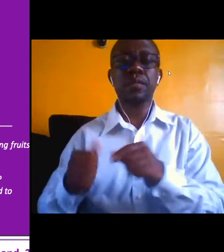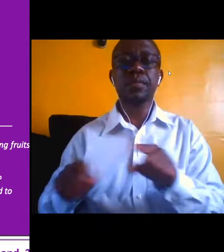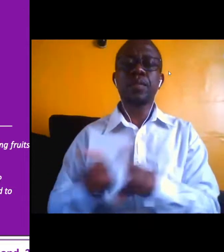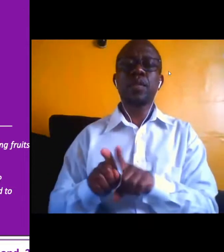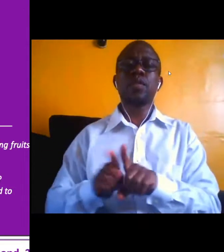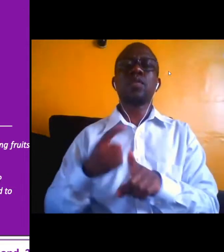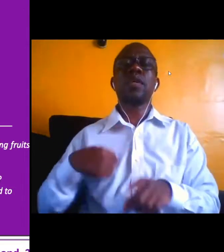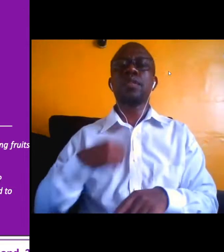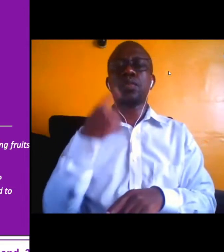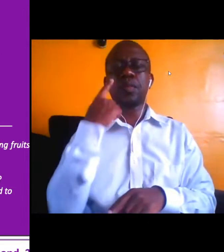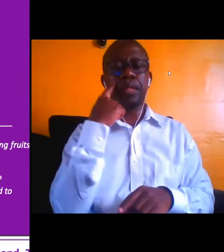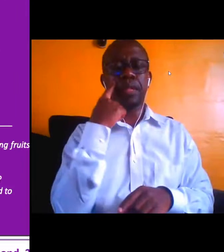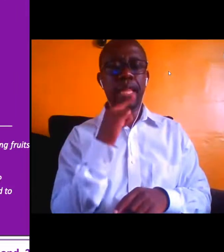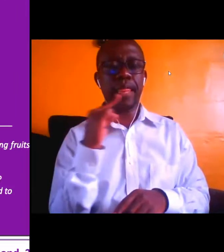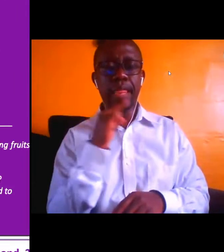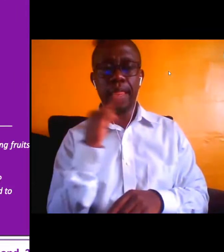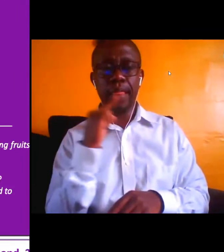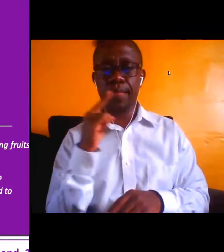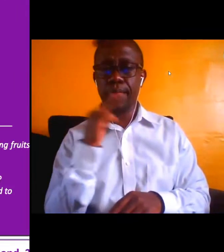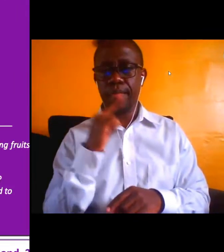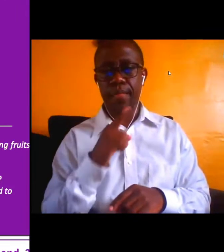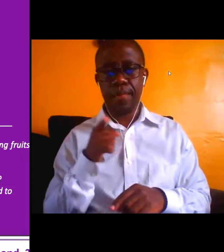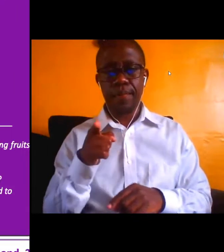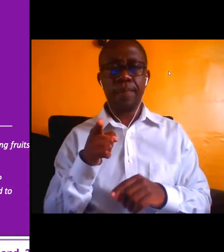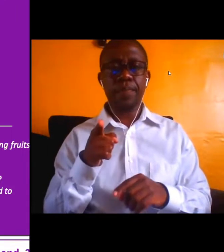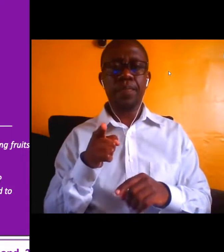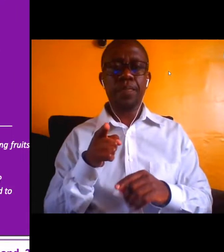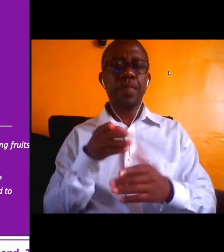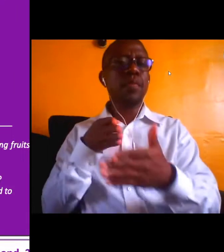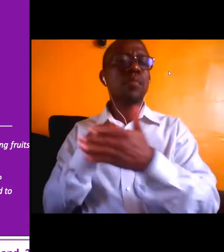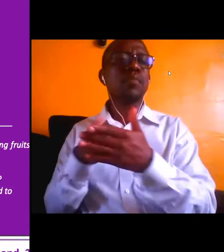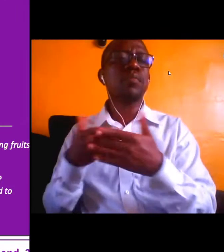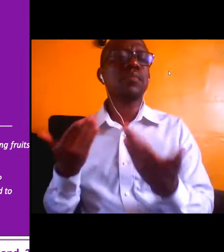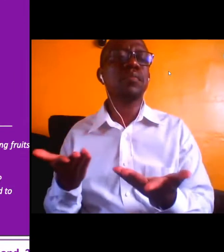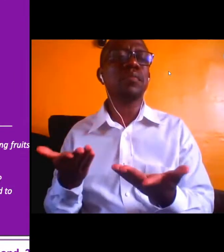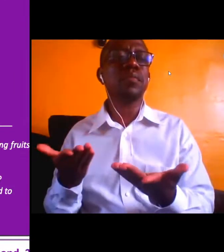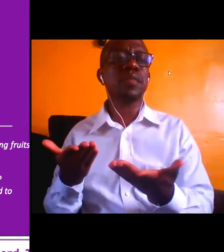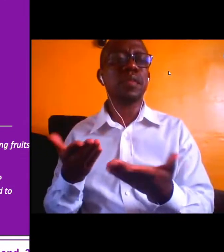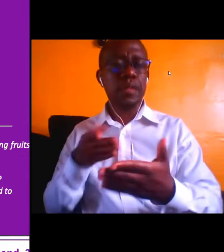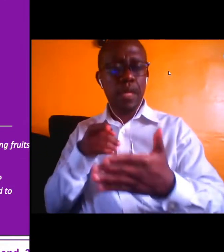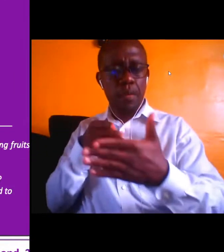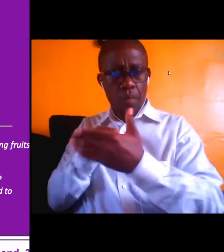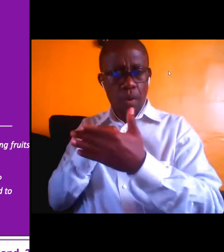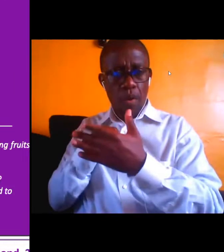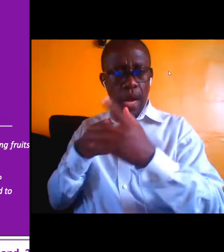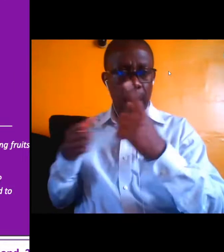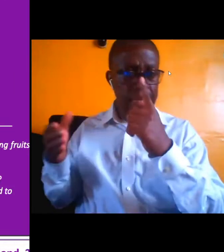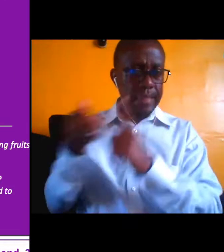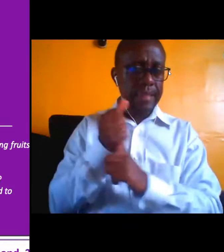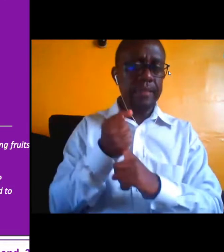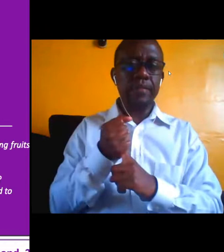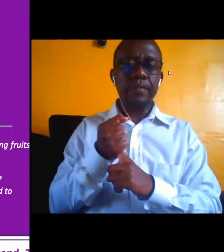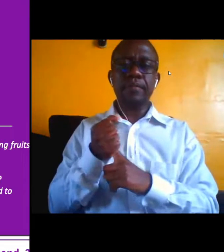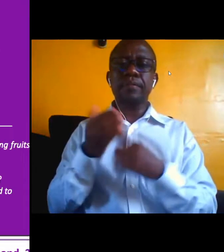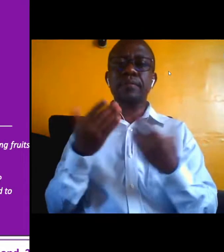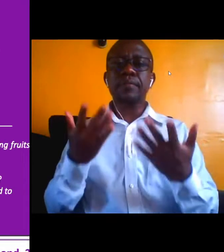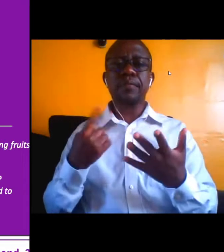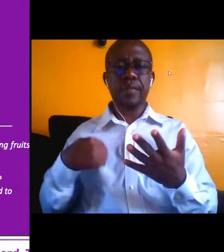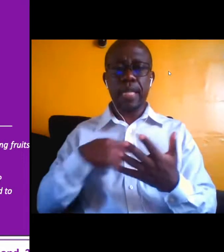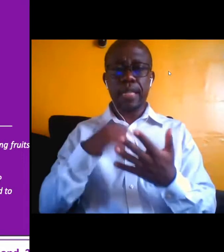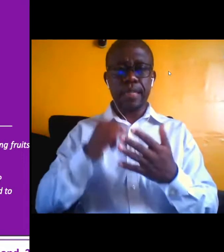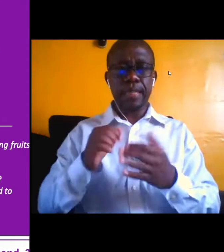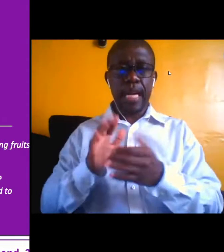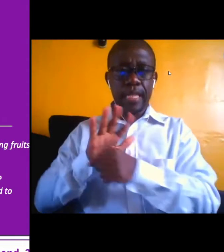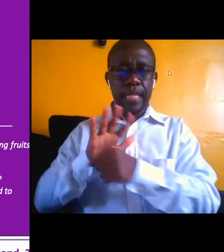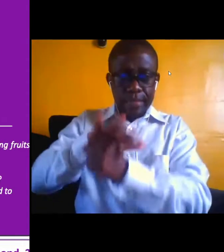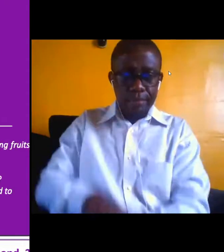threats. What will prevent us to achieve our desired goal? What are the challenges and obstacles that we need to overcome so that when